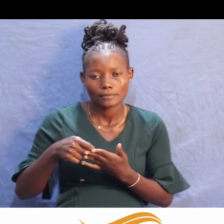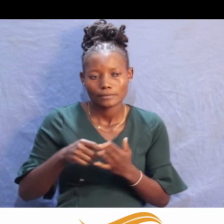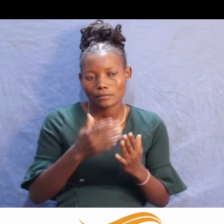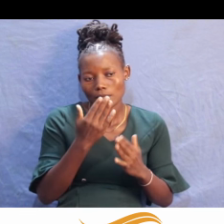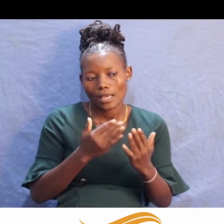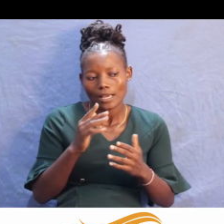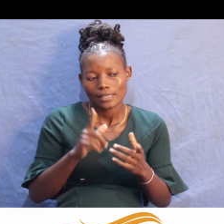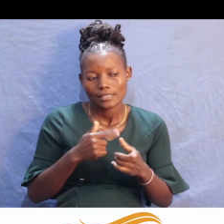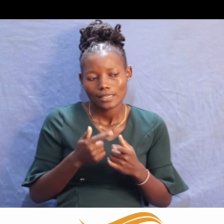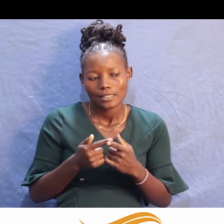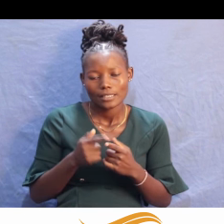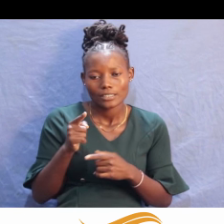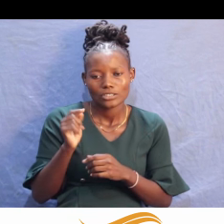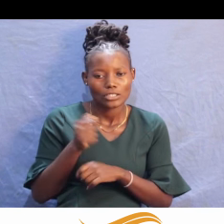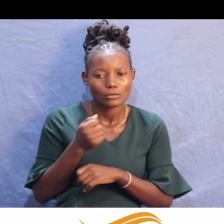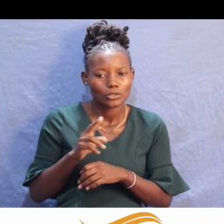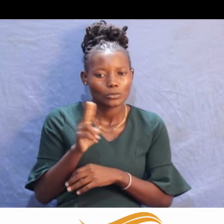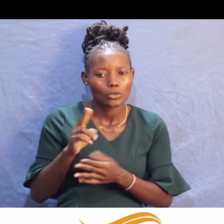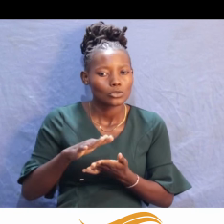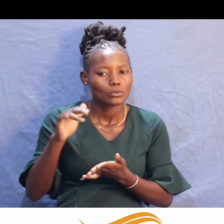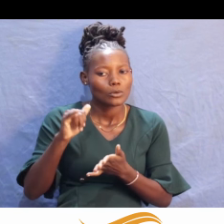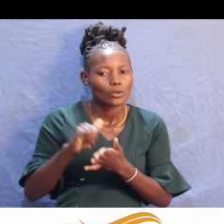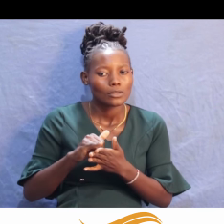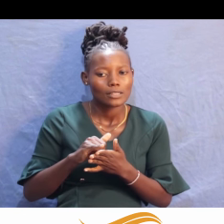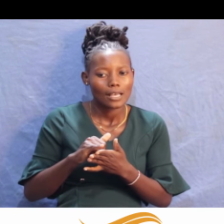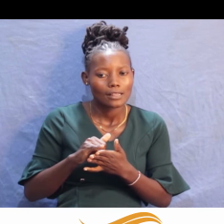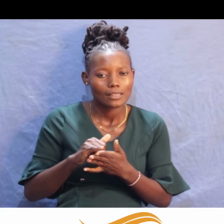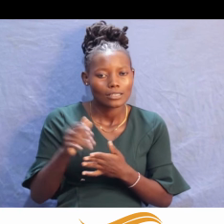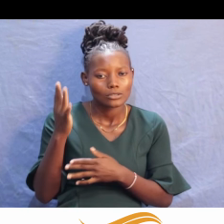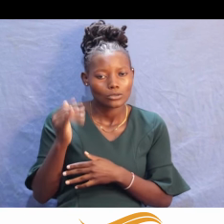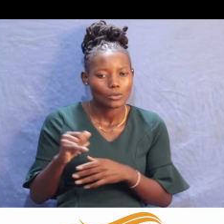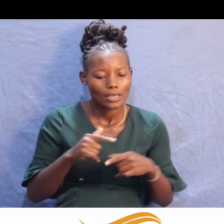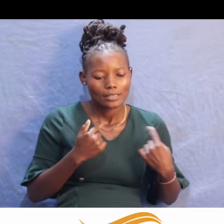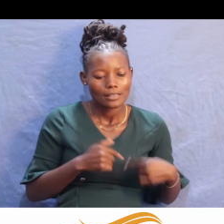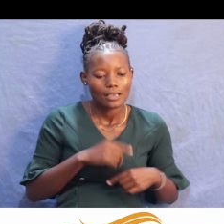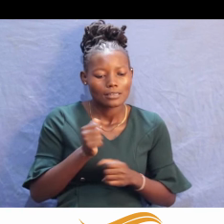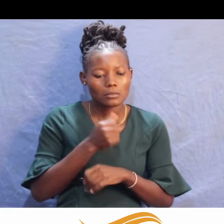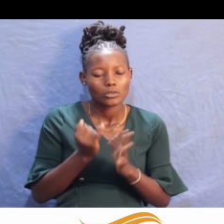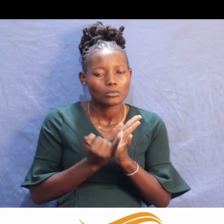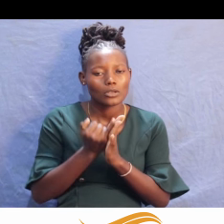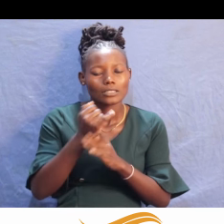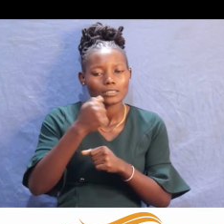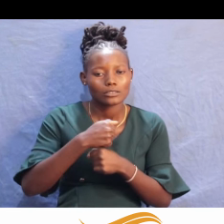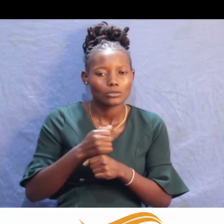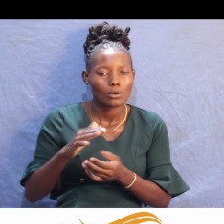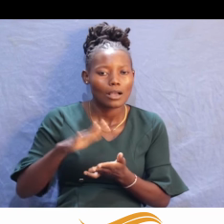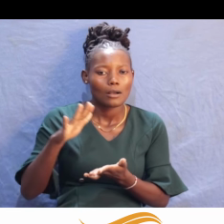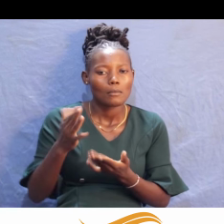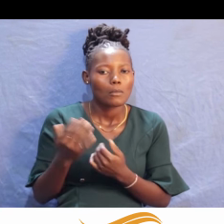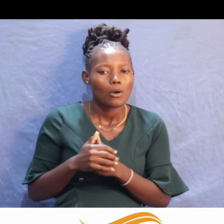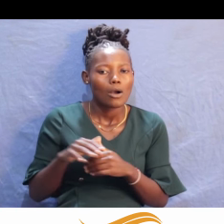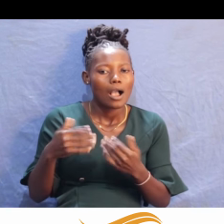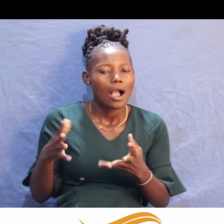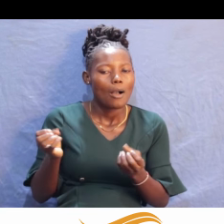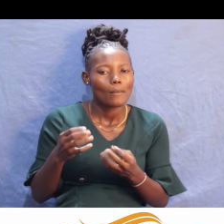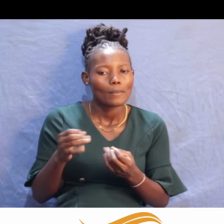And she's limited because her heart can't increase its work all that much. And we call how much blood